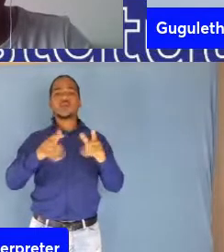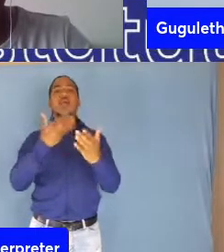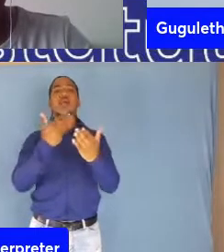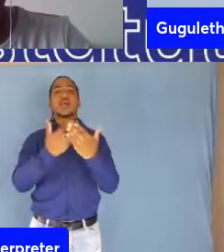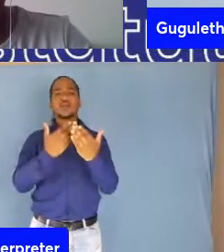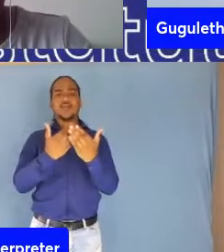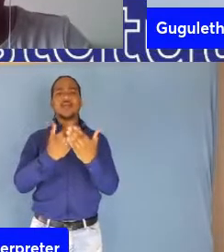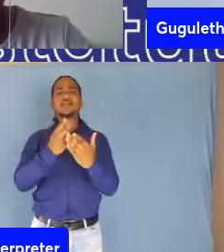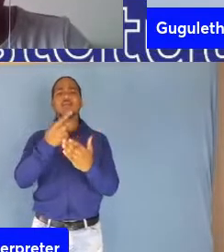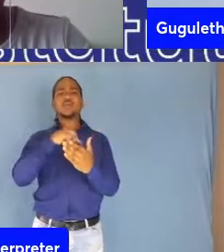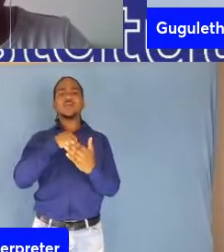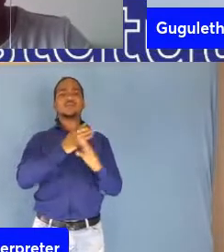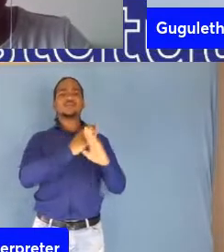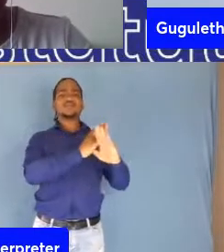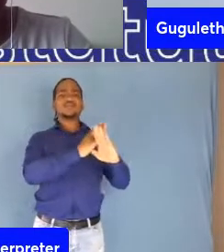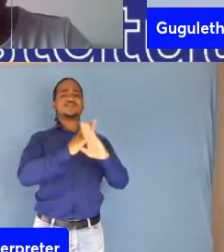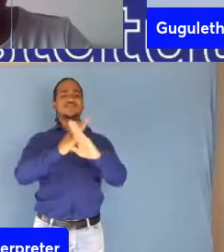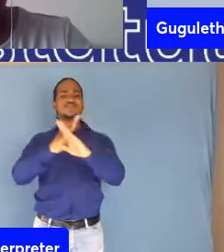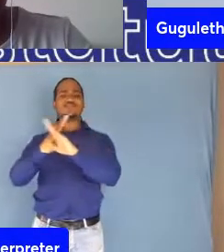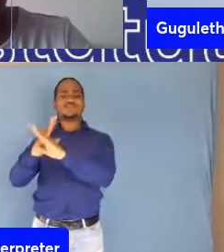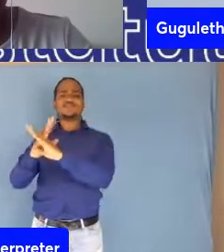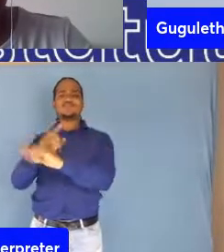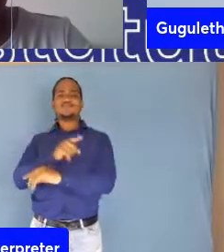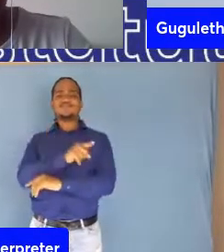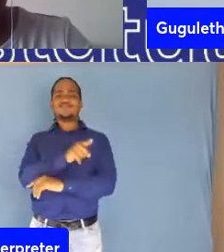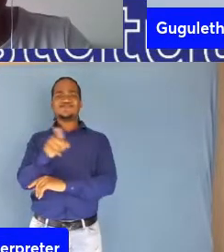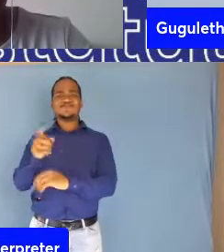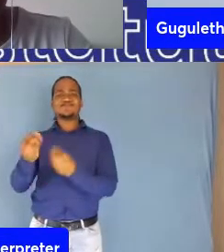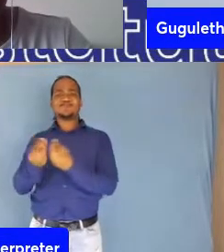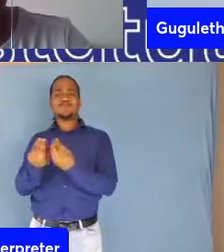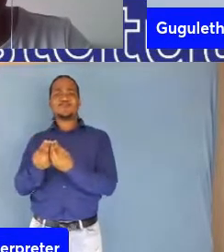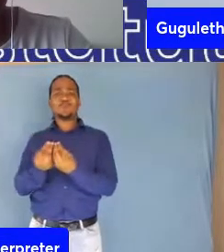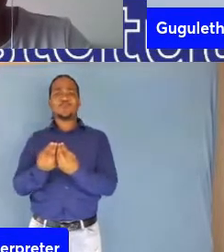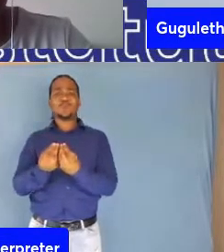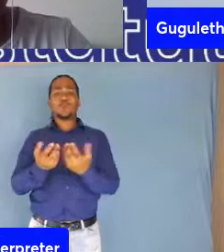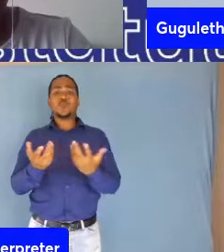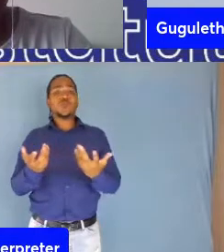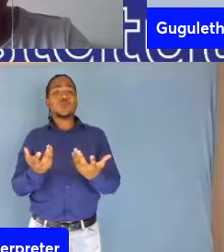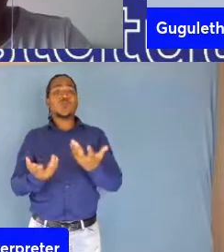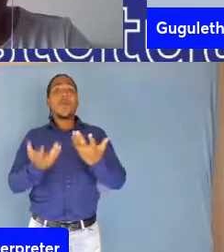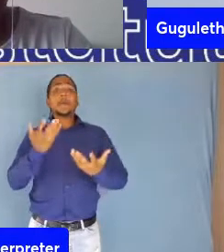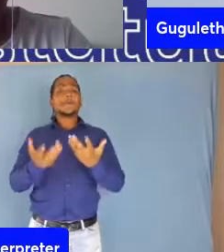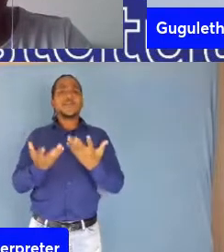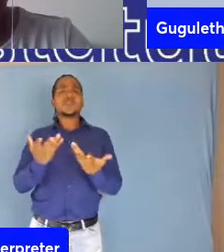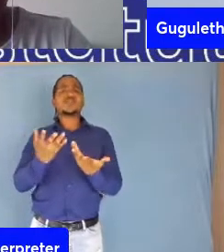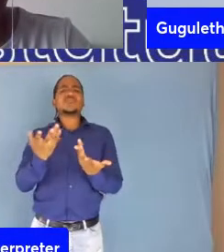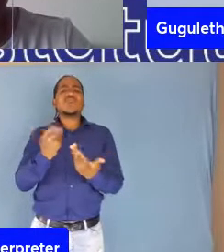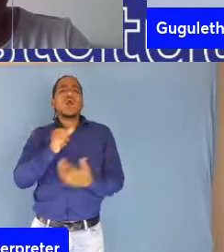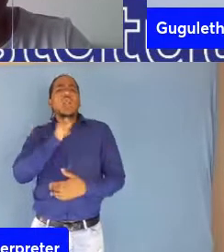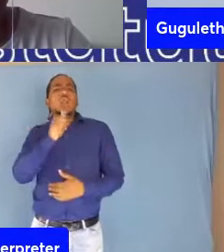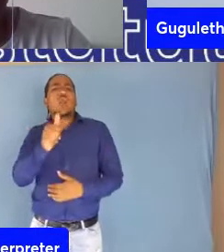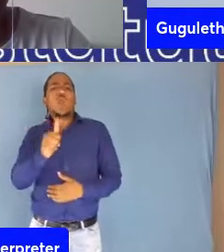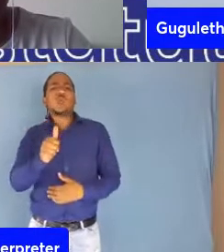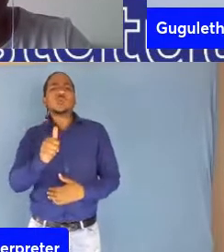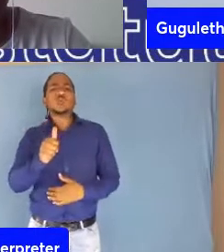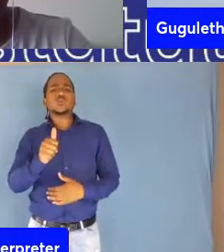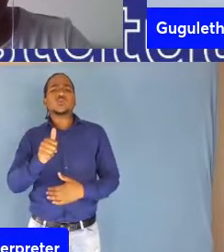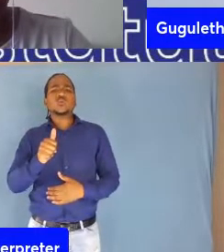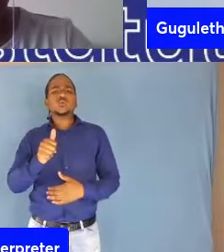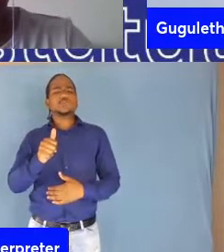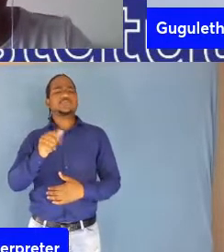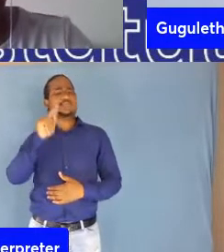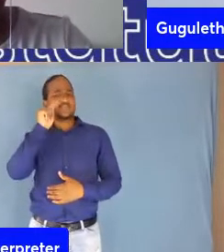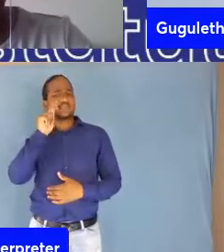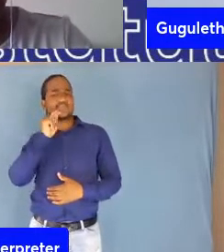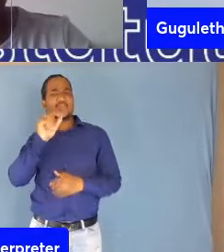things. So that even if she wasn't a teenager, She knows that it's okay to give